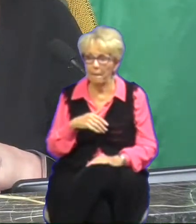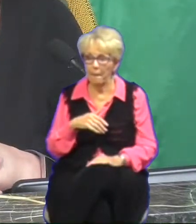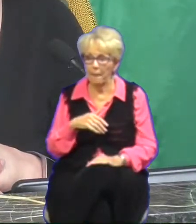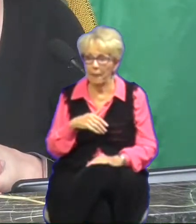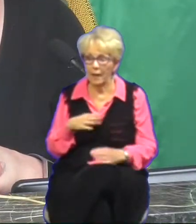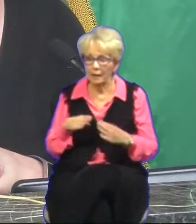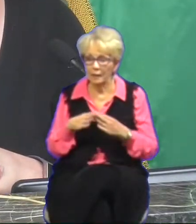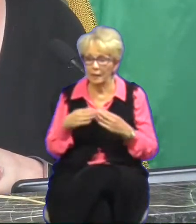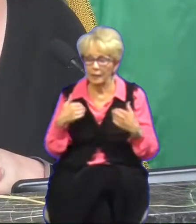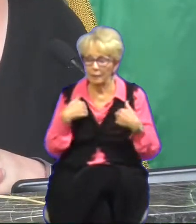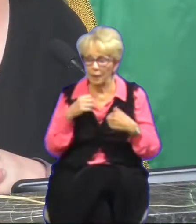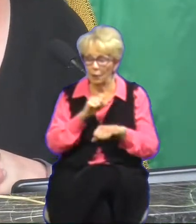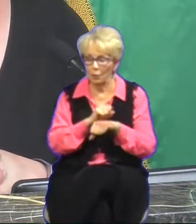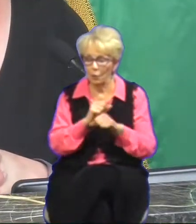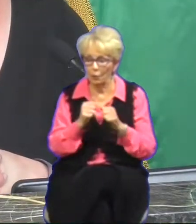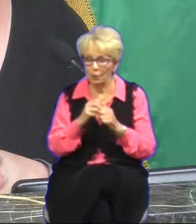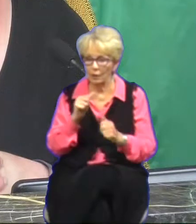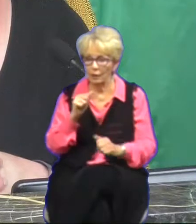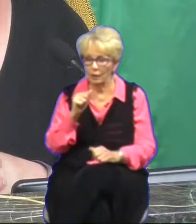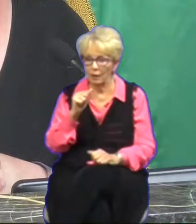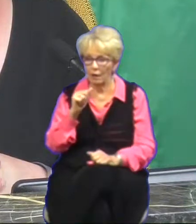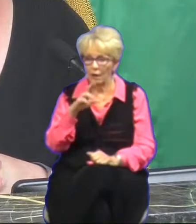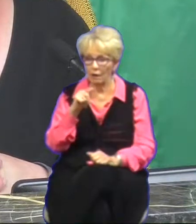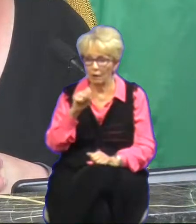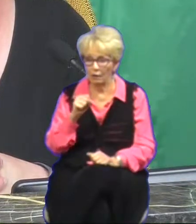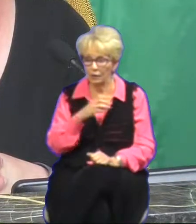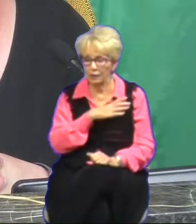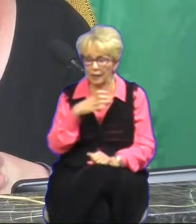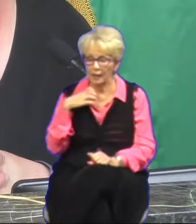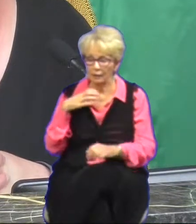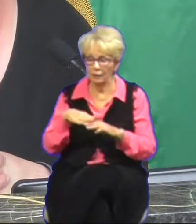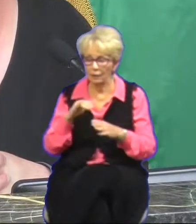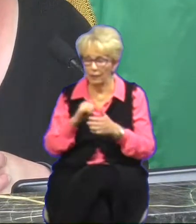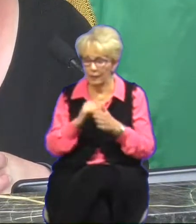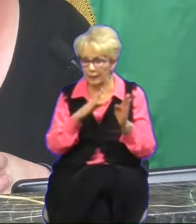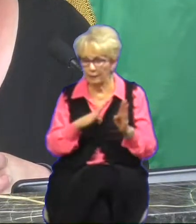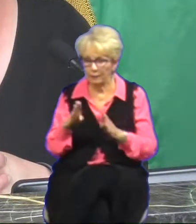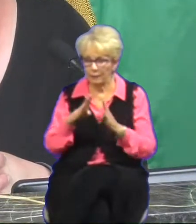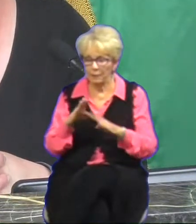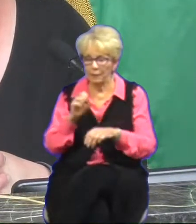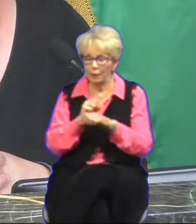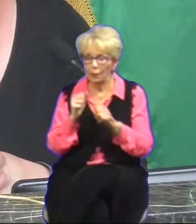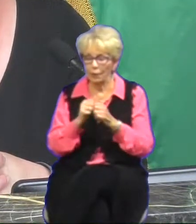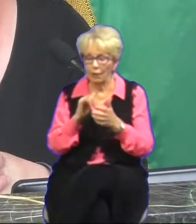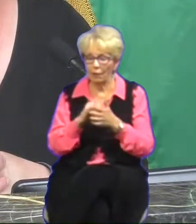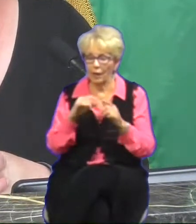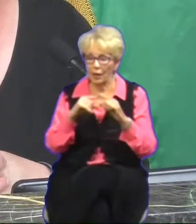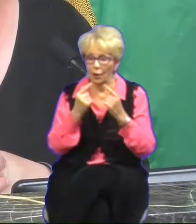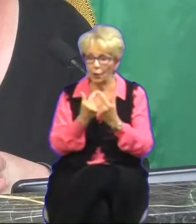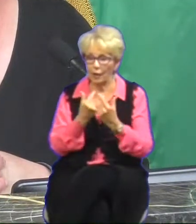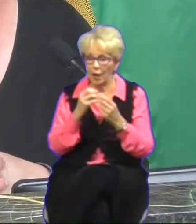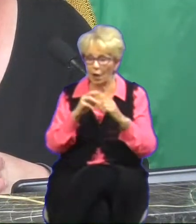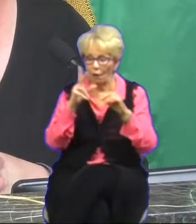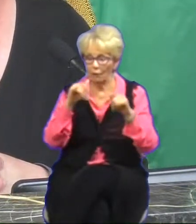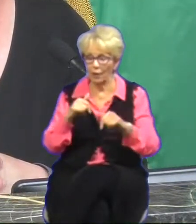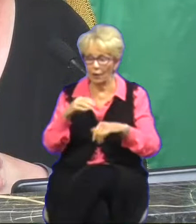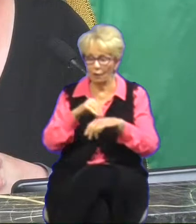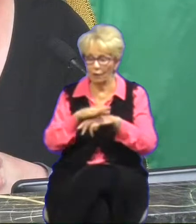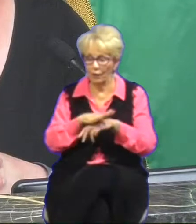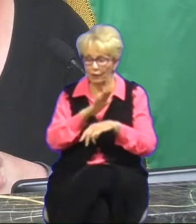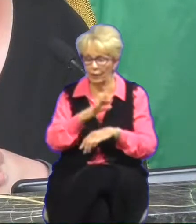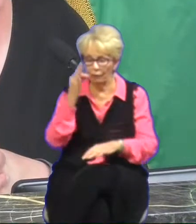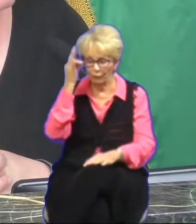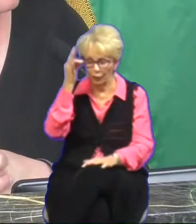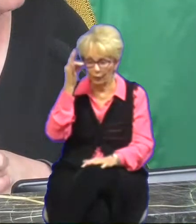The city has been working with the Arts Council on this plan and working with that group because it obviously affects their